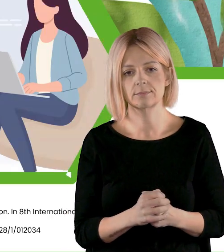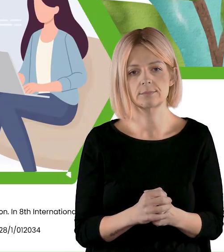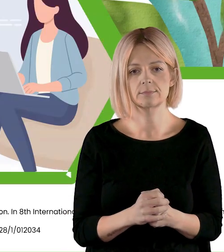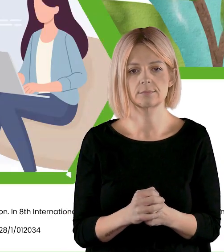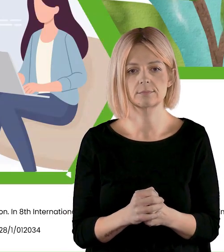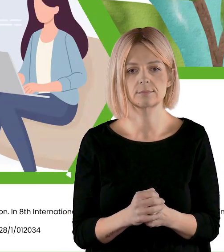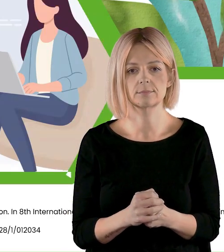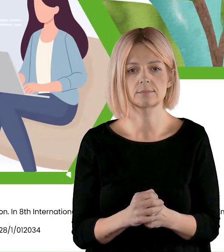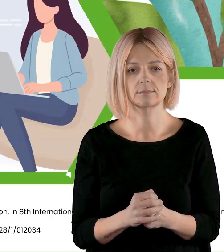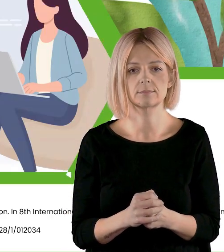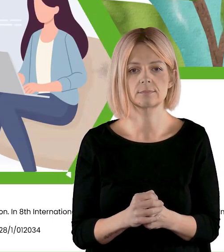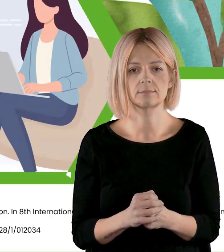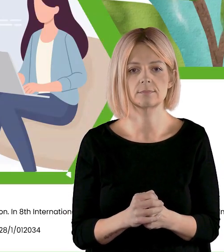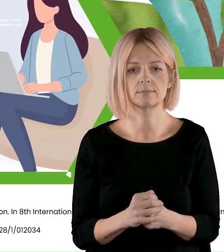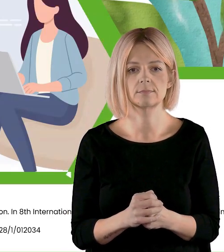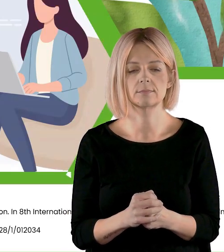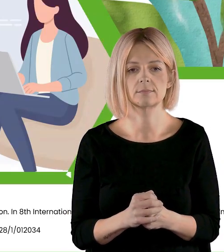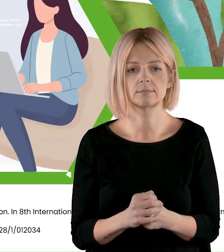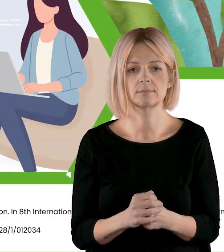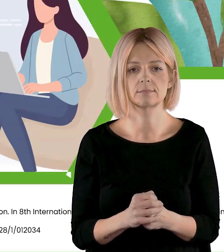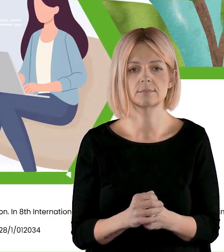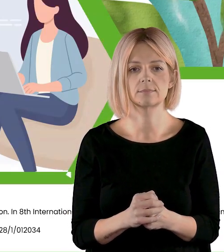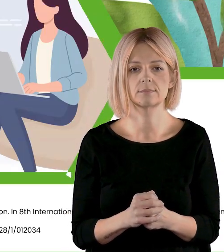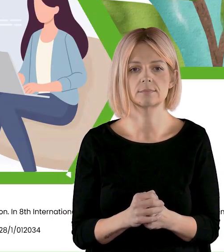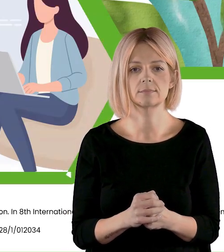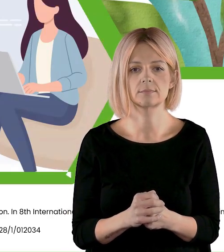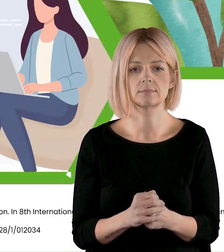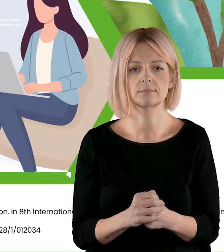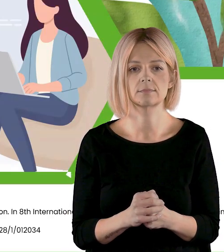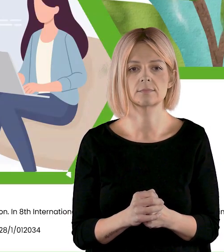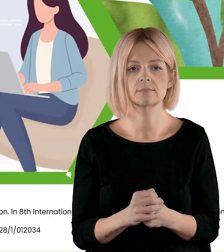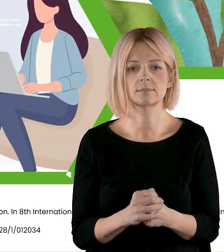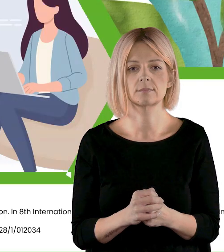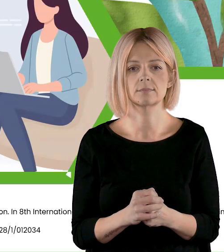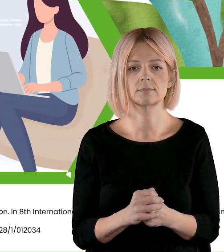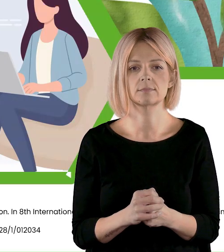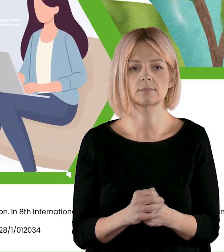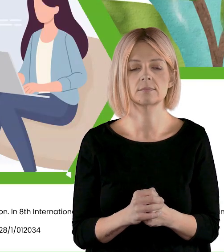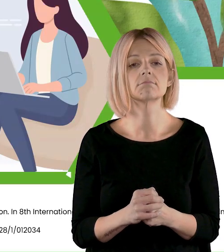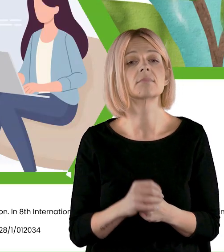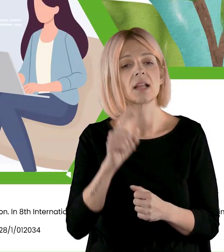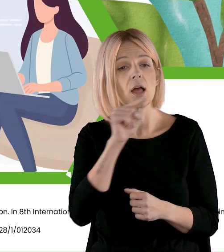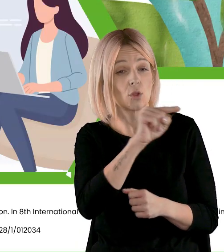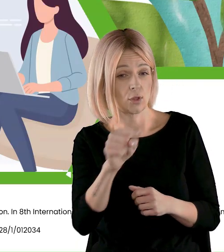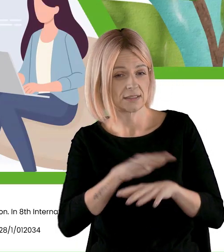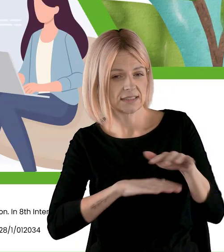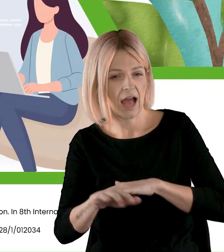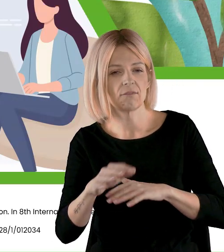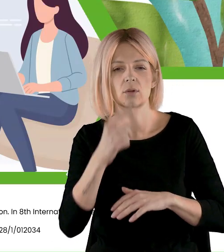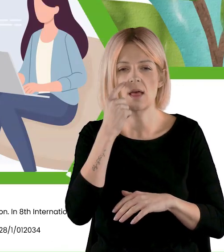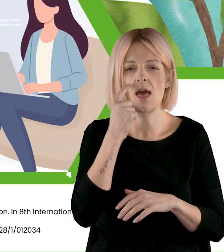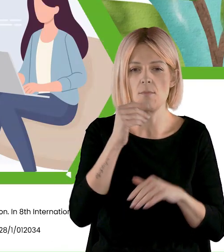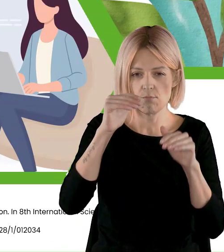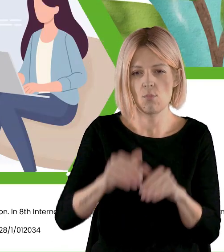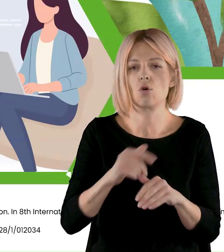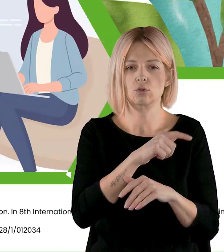regular jobs can also be more green. So you can do daily things and that will